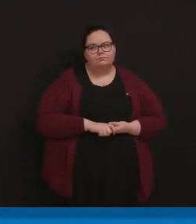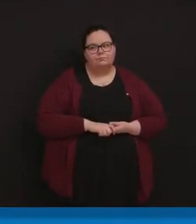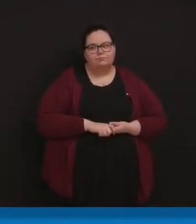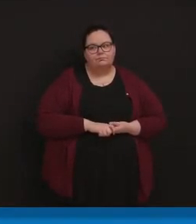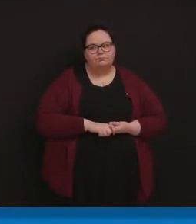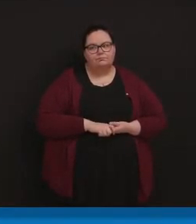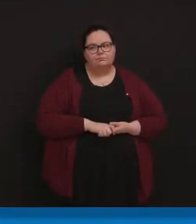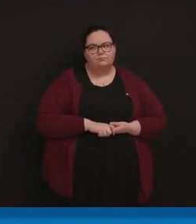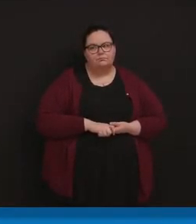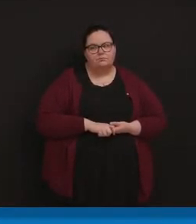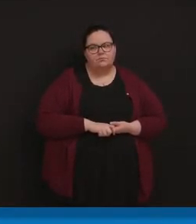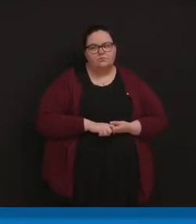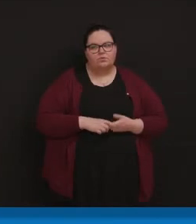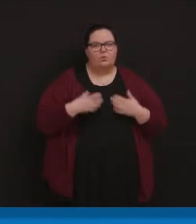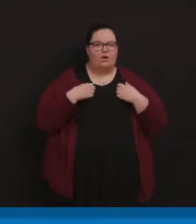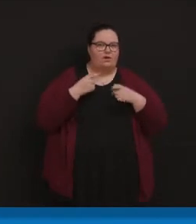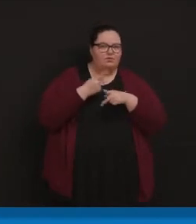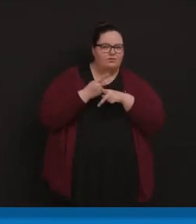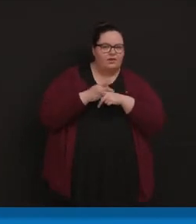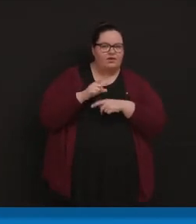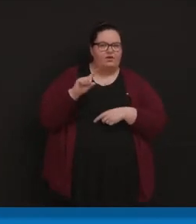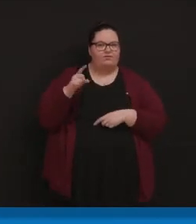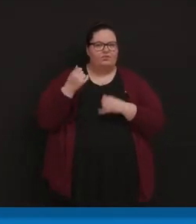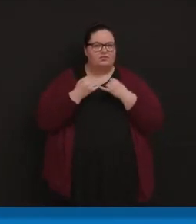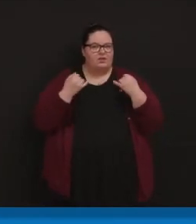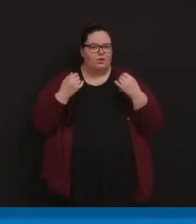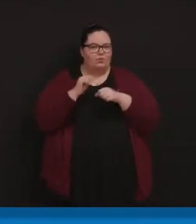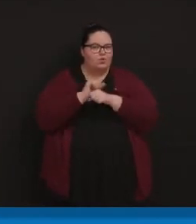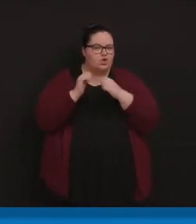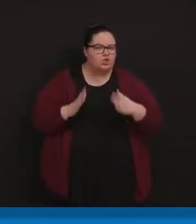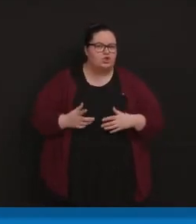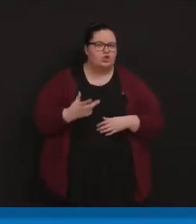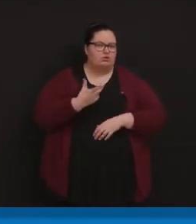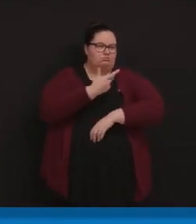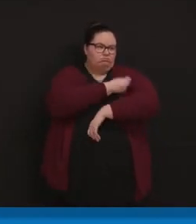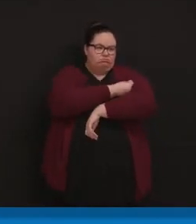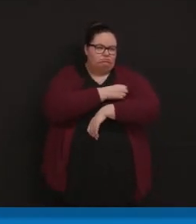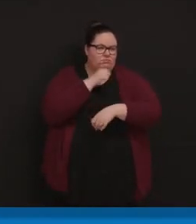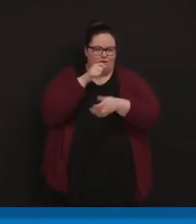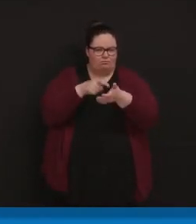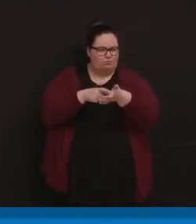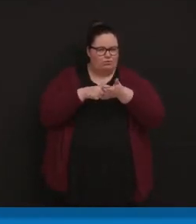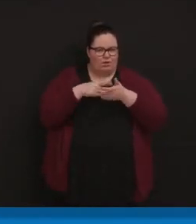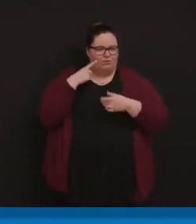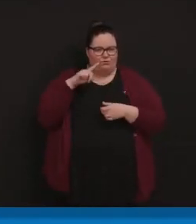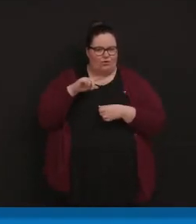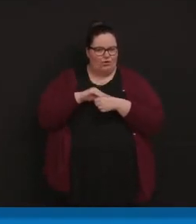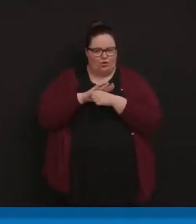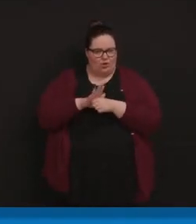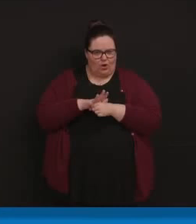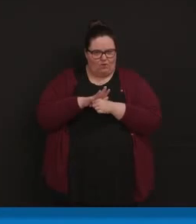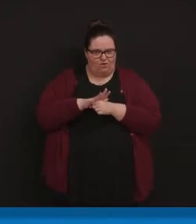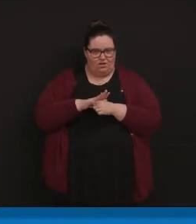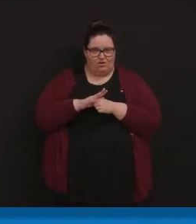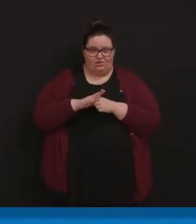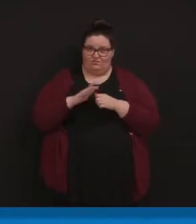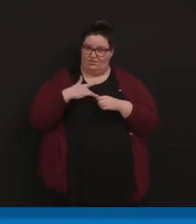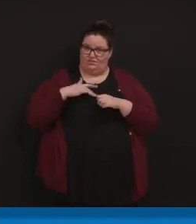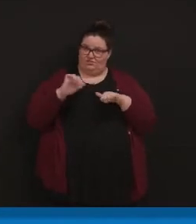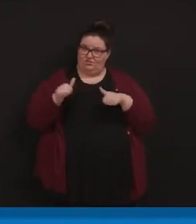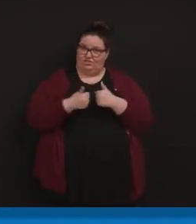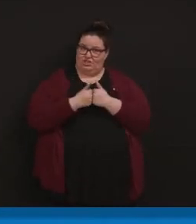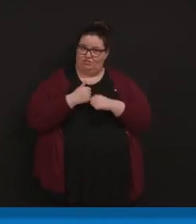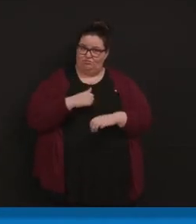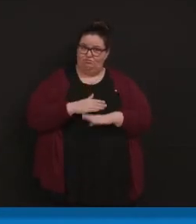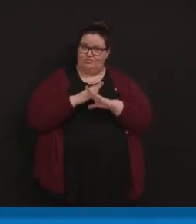staff in the province. Do you think that will pose any potential challenges to ensuring the safety of staff and public